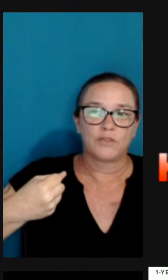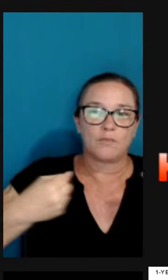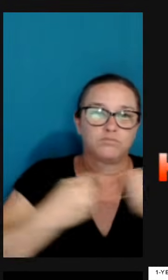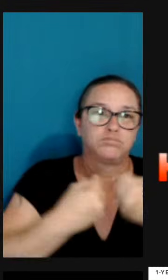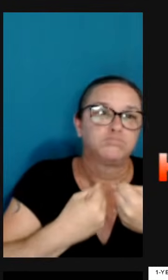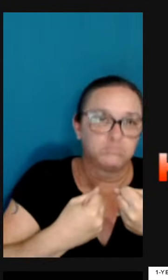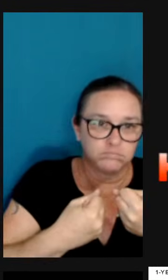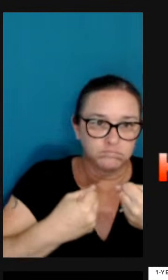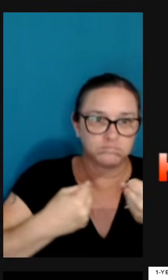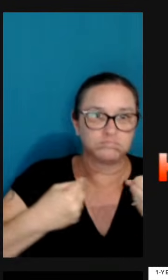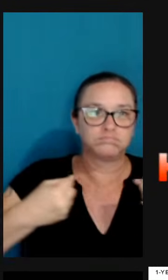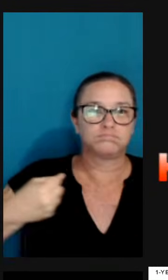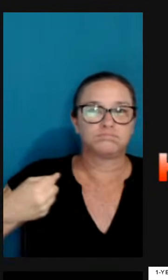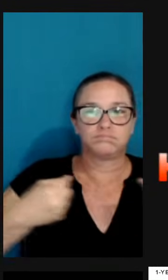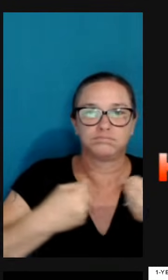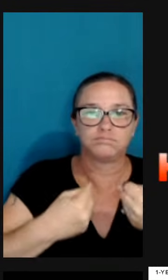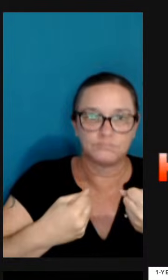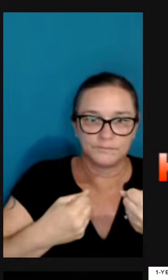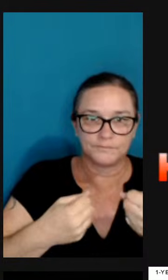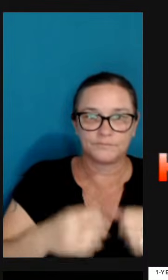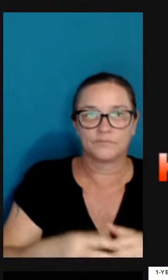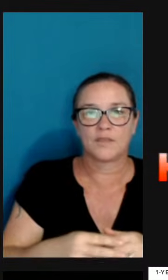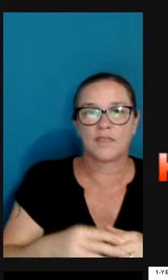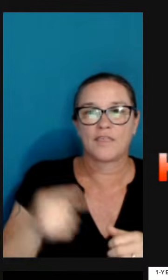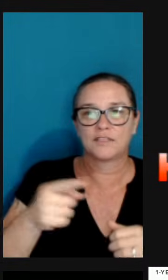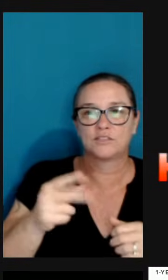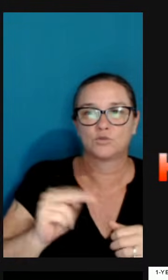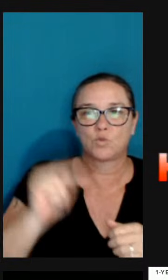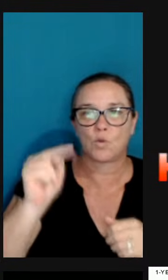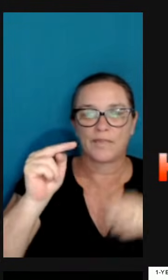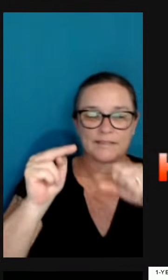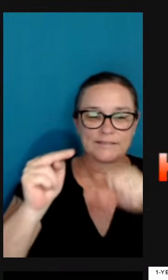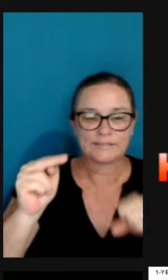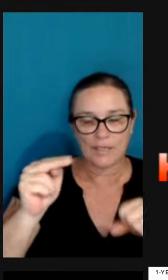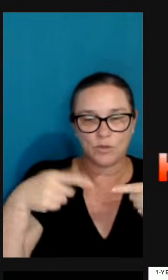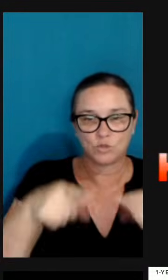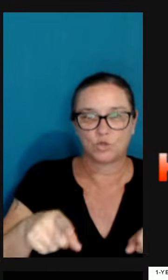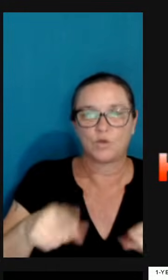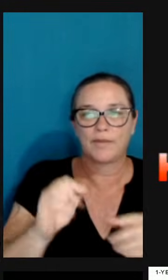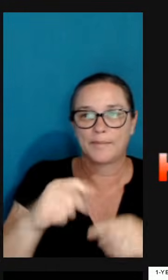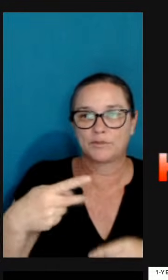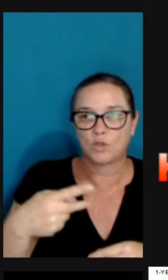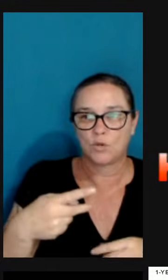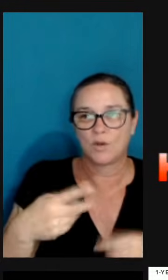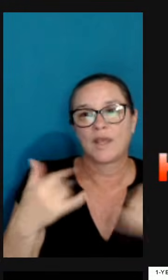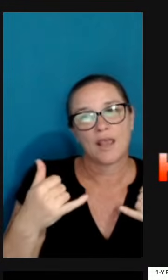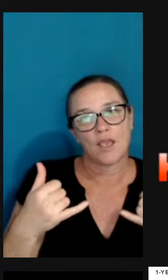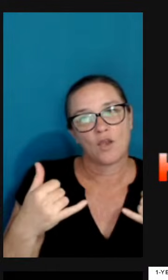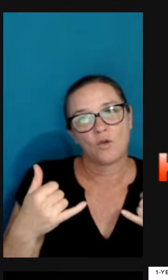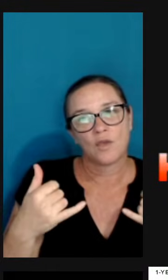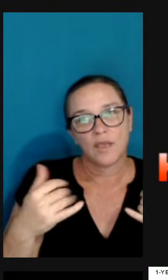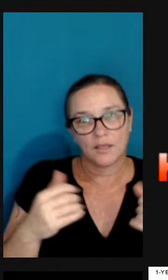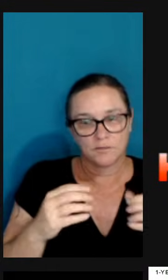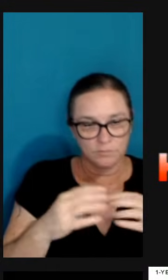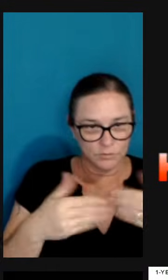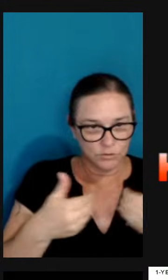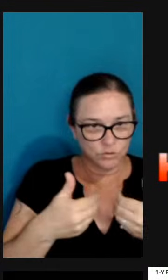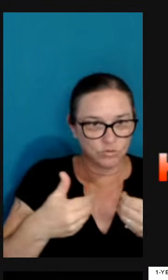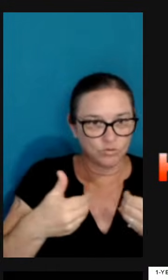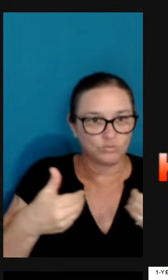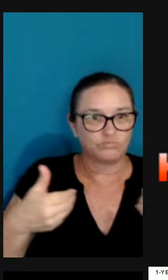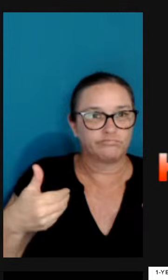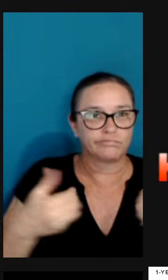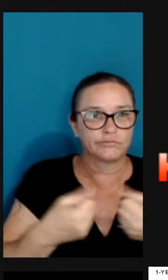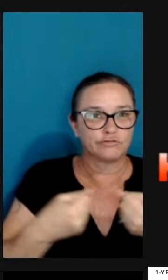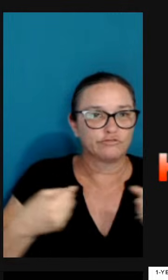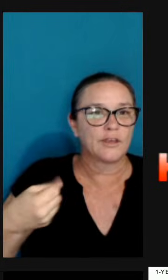contraction in this distance north and south across the caldera during the episode, and here it's recovering again, not seeing as much impact,